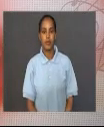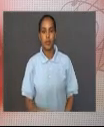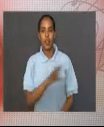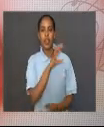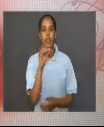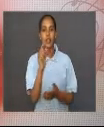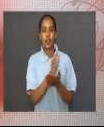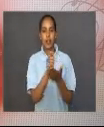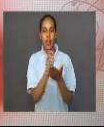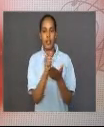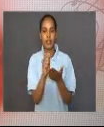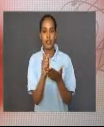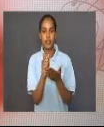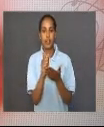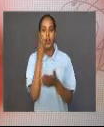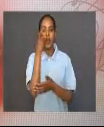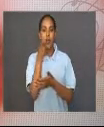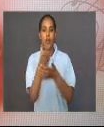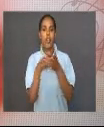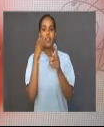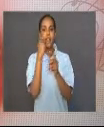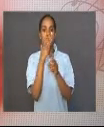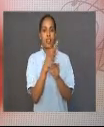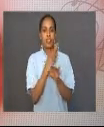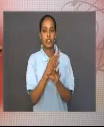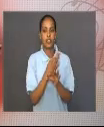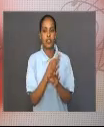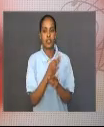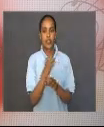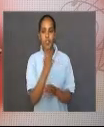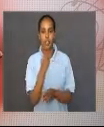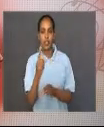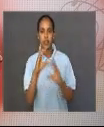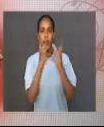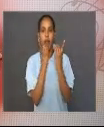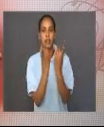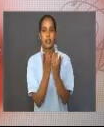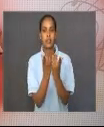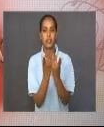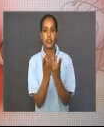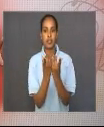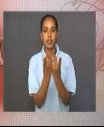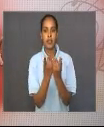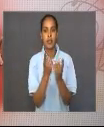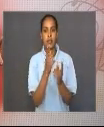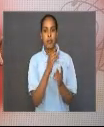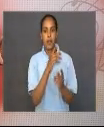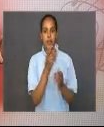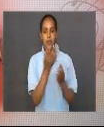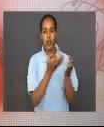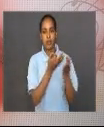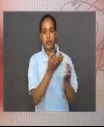and write down what function each part performs.